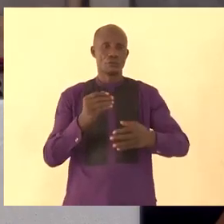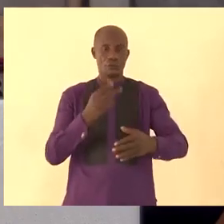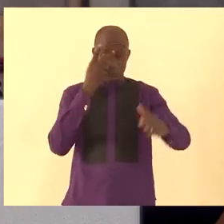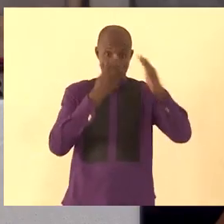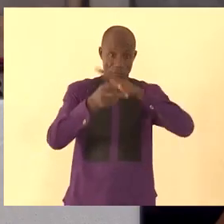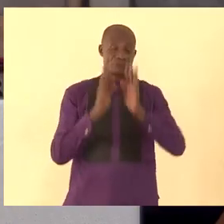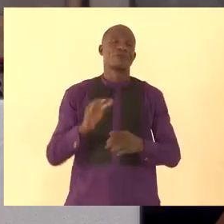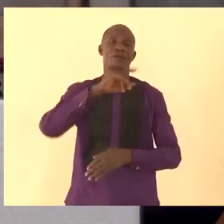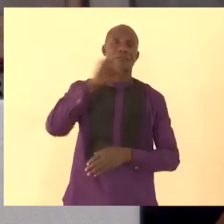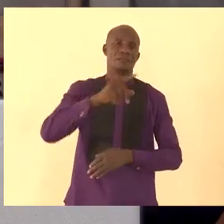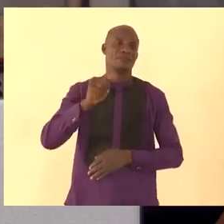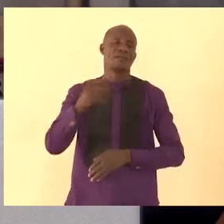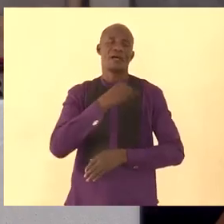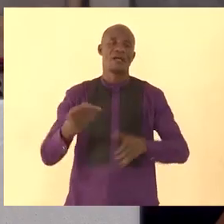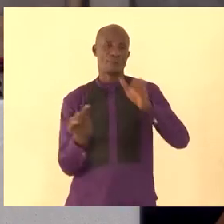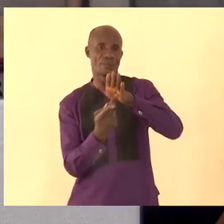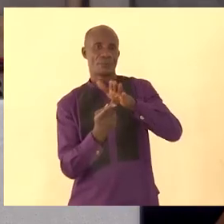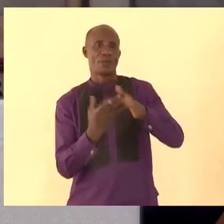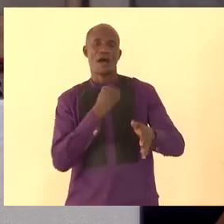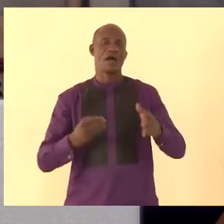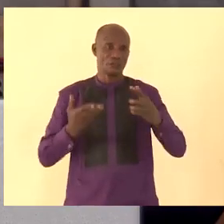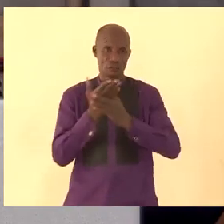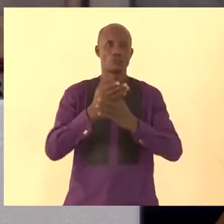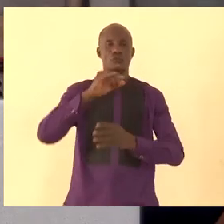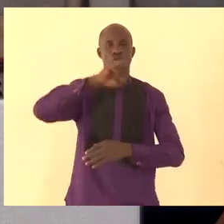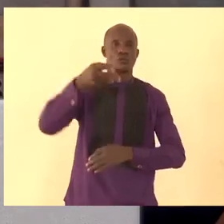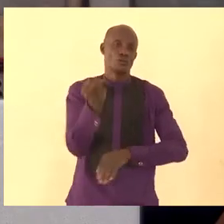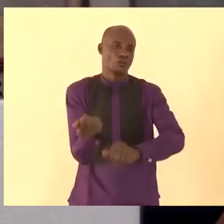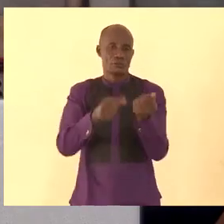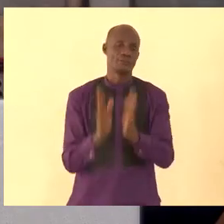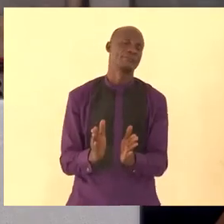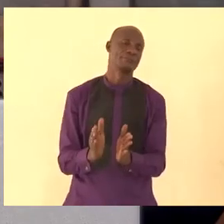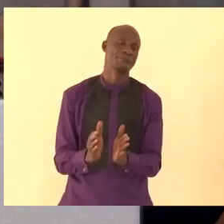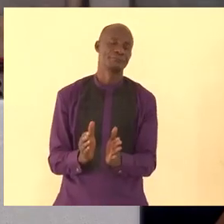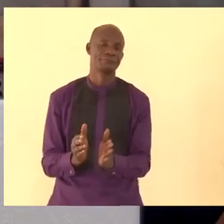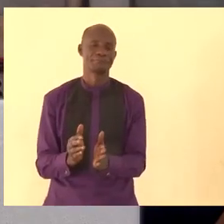Zephaniah and through St. Paul and through John the Baptist.